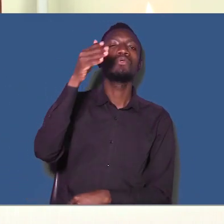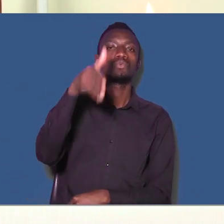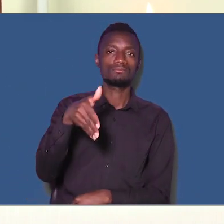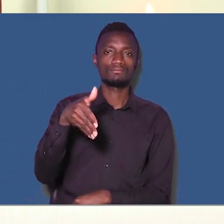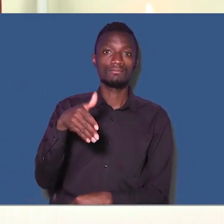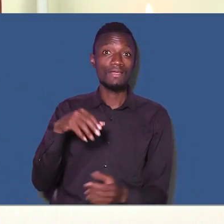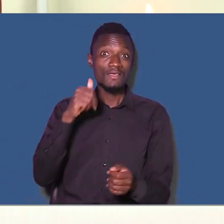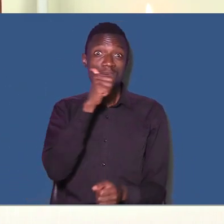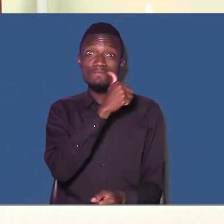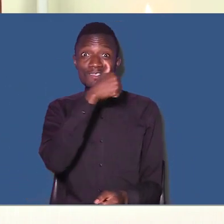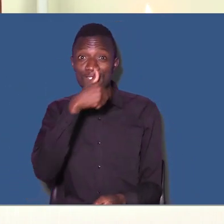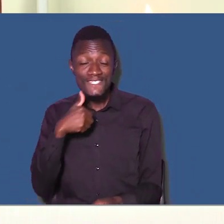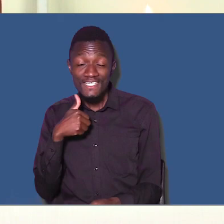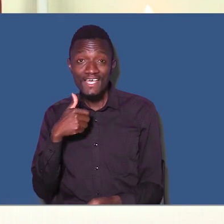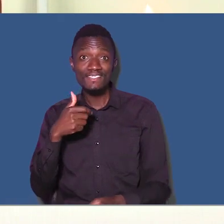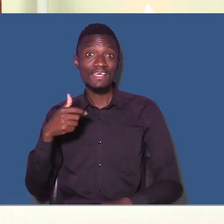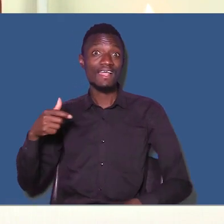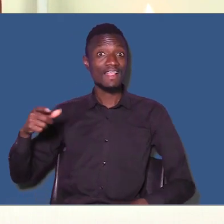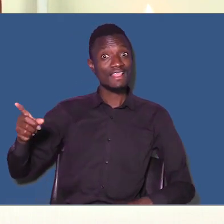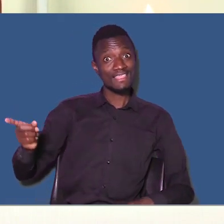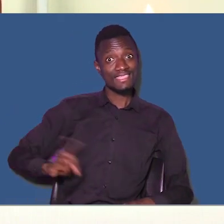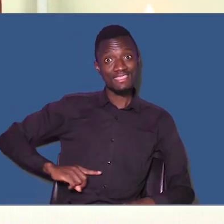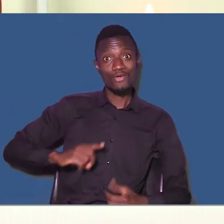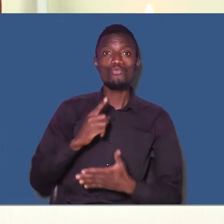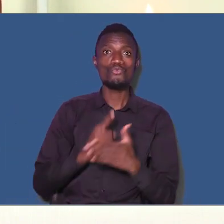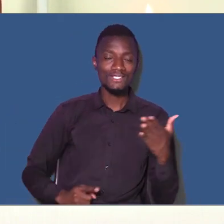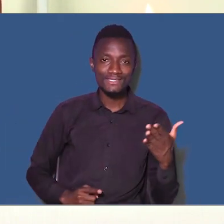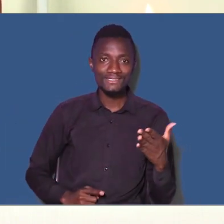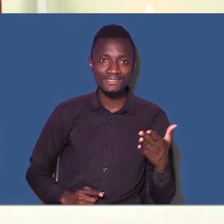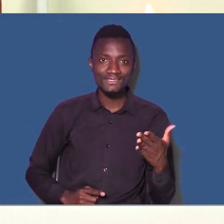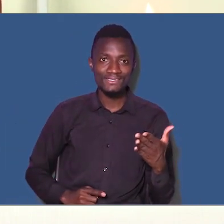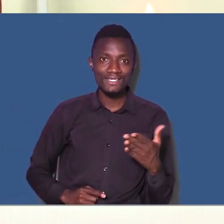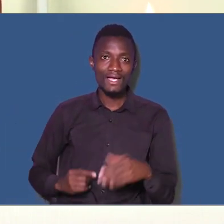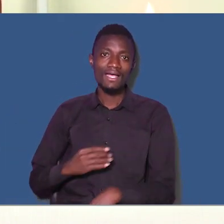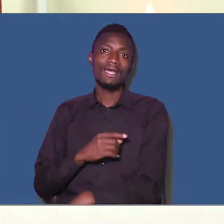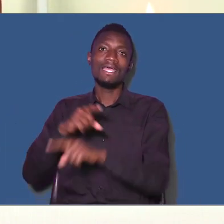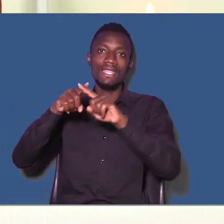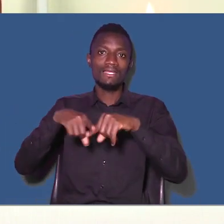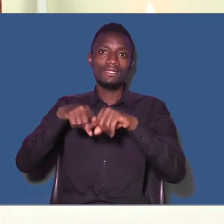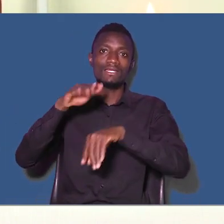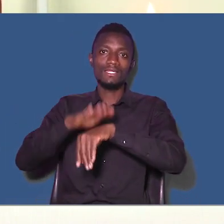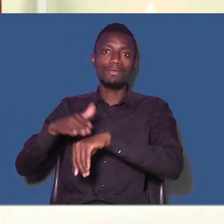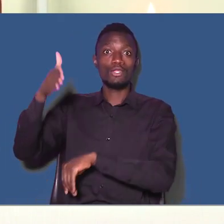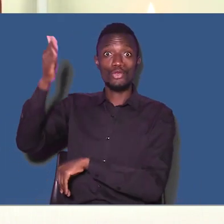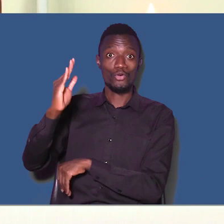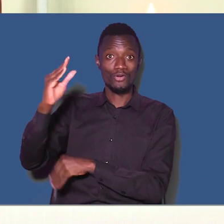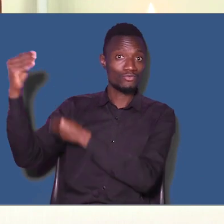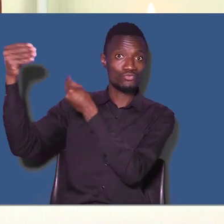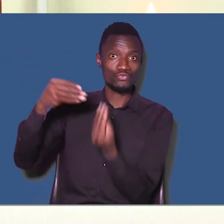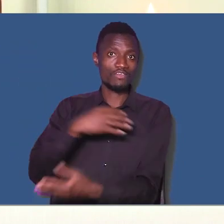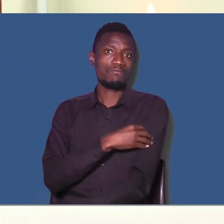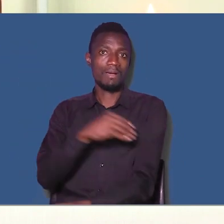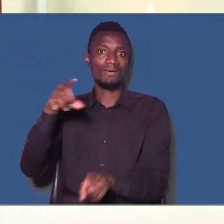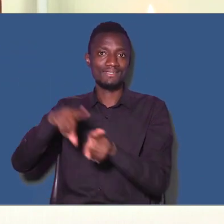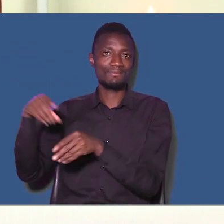of being content is drawing on Christ's power for strength. Philippians 4:13, I can